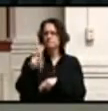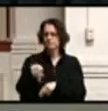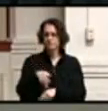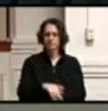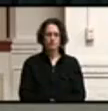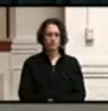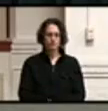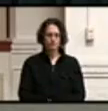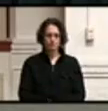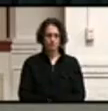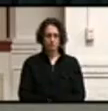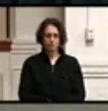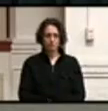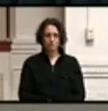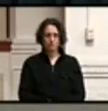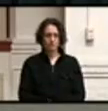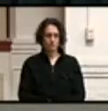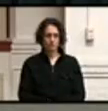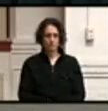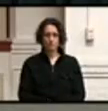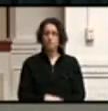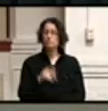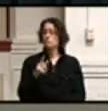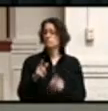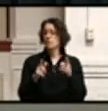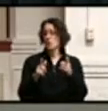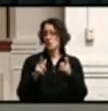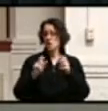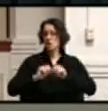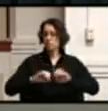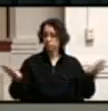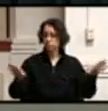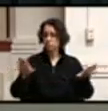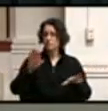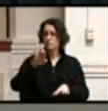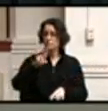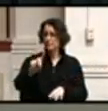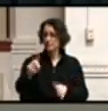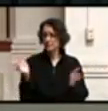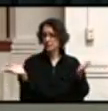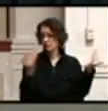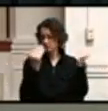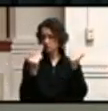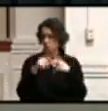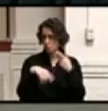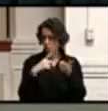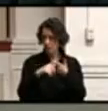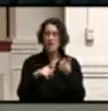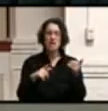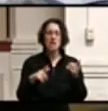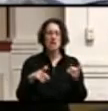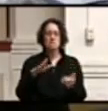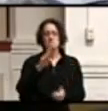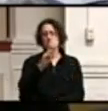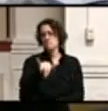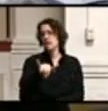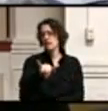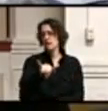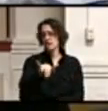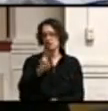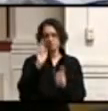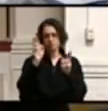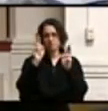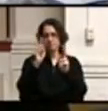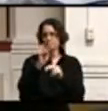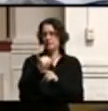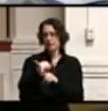you anticipate asking for bids? We are shooting for a May release of final documents.